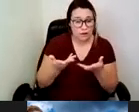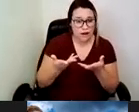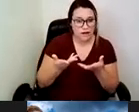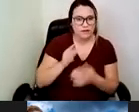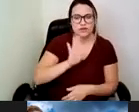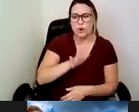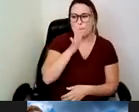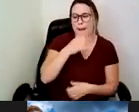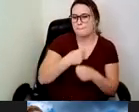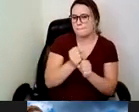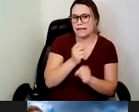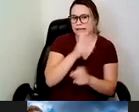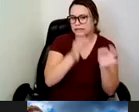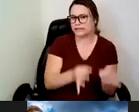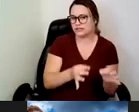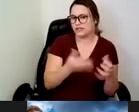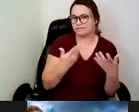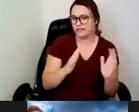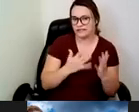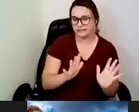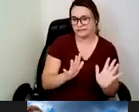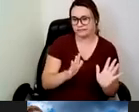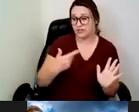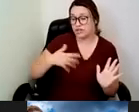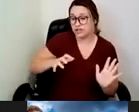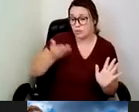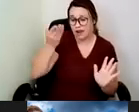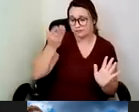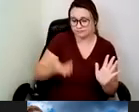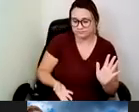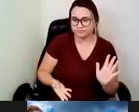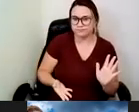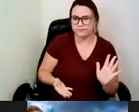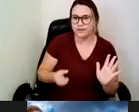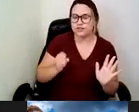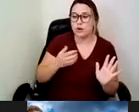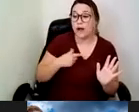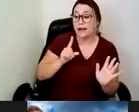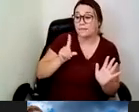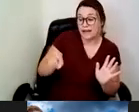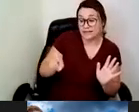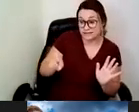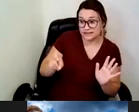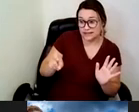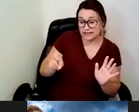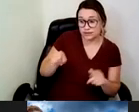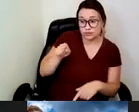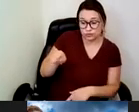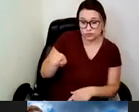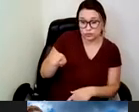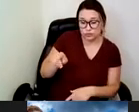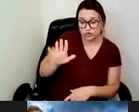to be intubated and not to have an attempt at resuscitation. So I'm asking you now as her decision